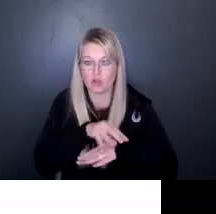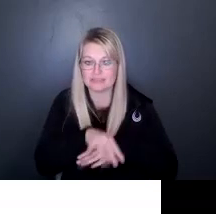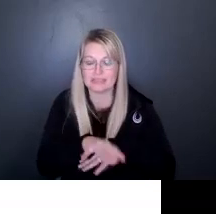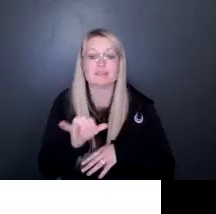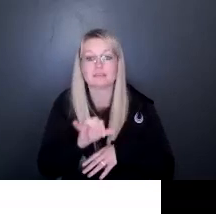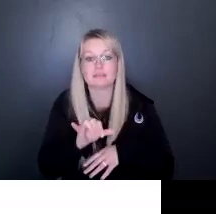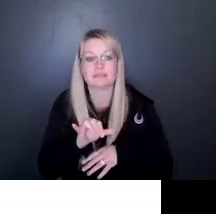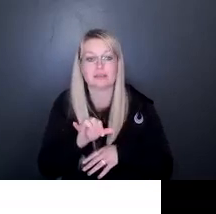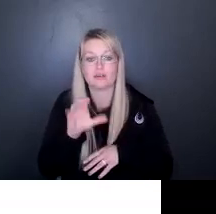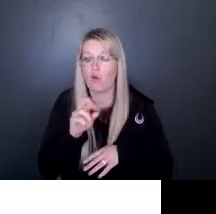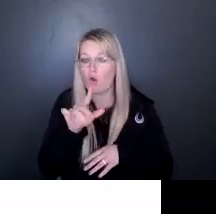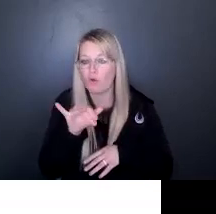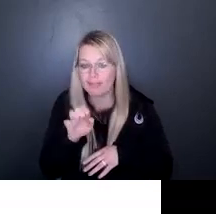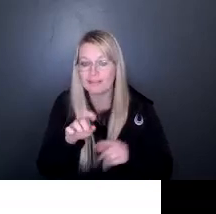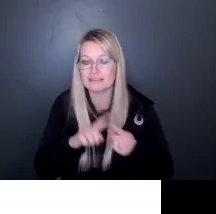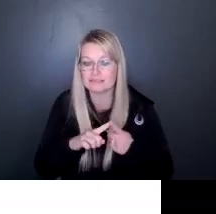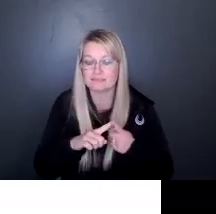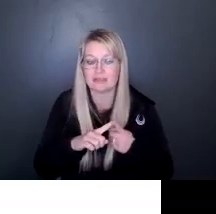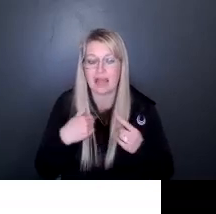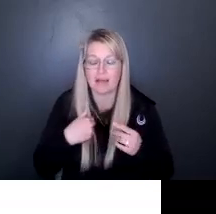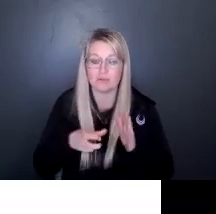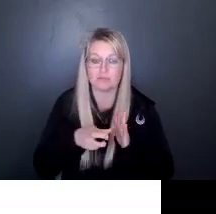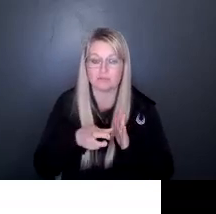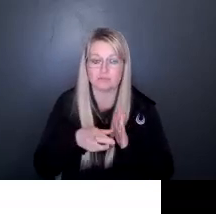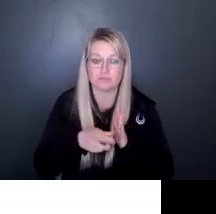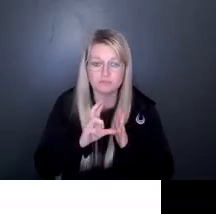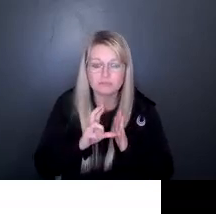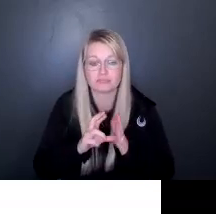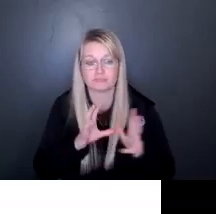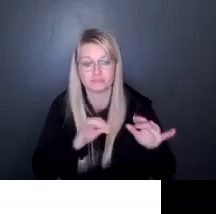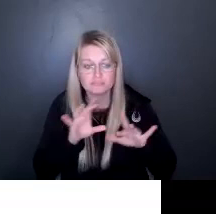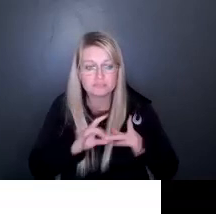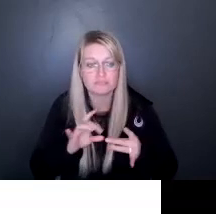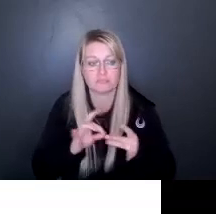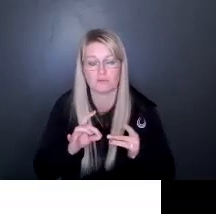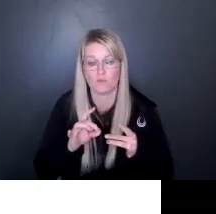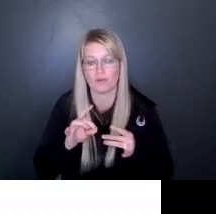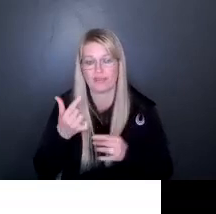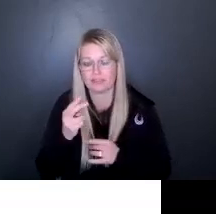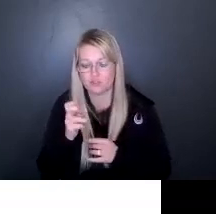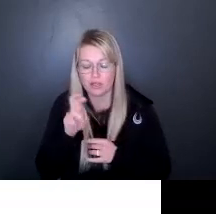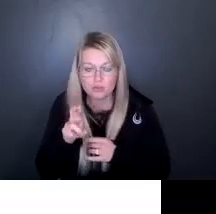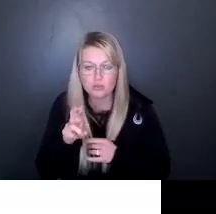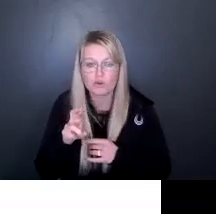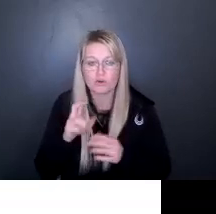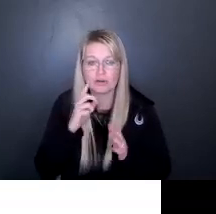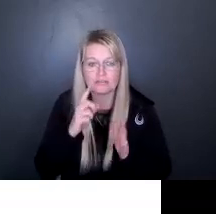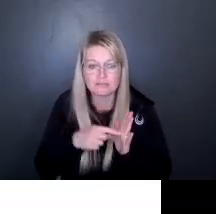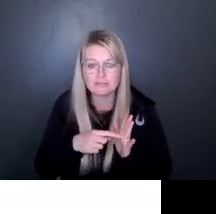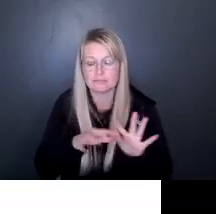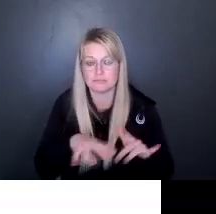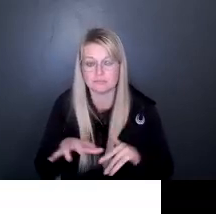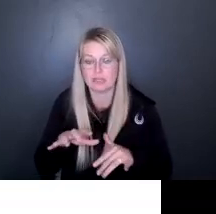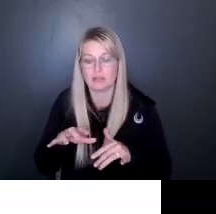Hadi Carly to conduct a review and mapping of references to gender, disability, and inclusive education in the